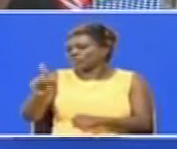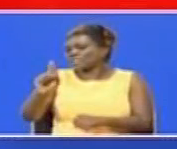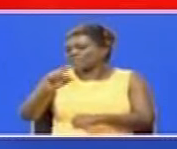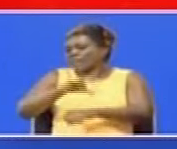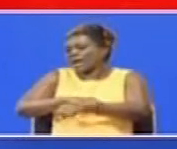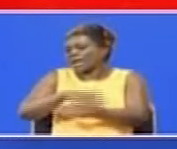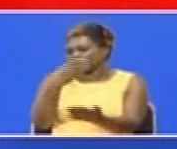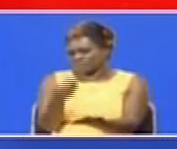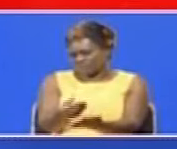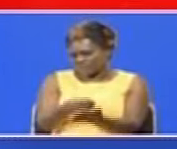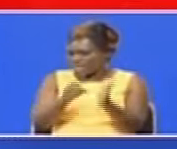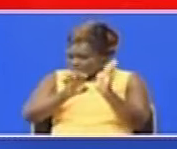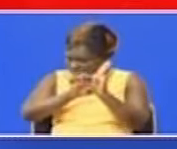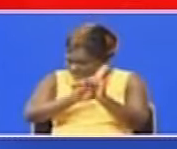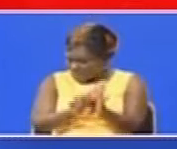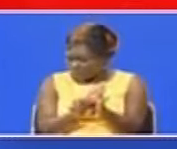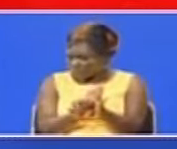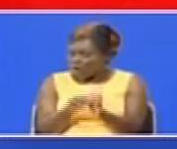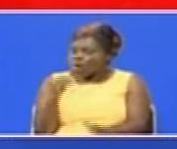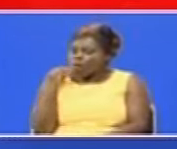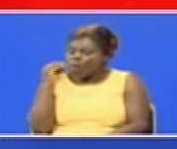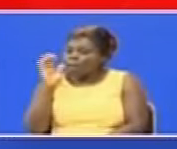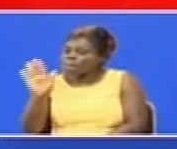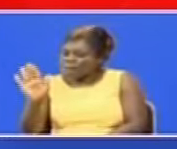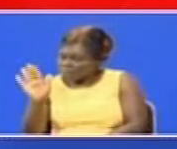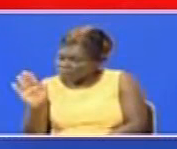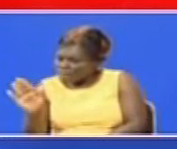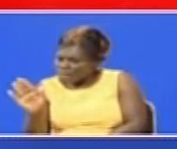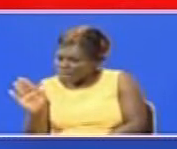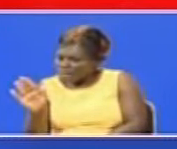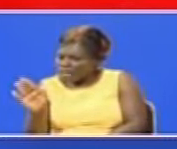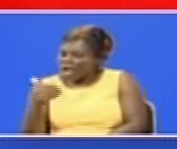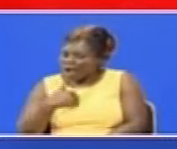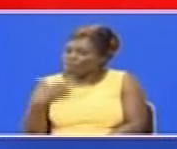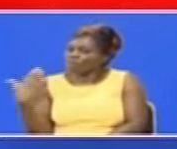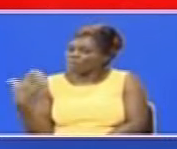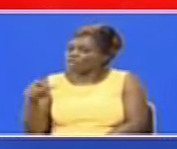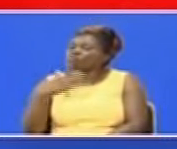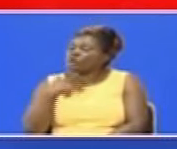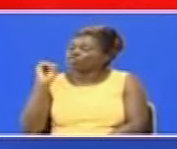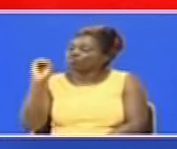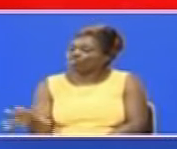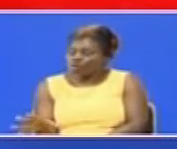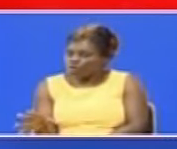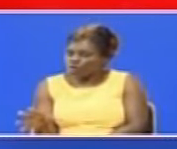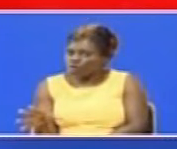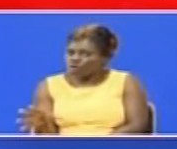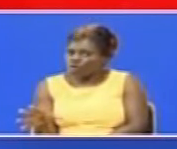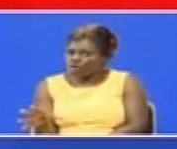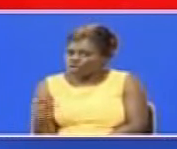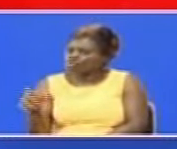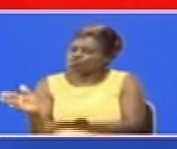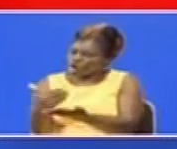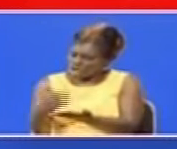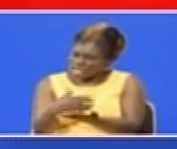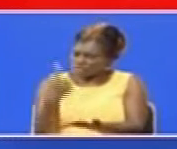cash. Even, for example, at your house you have paper that you dispose every day. If you're just able to collect